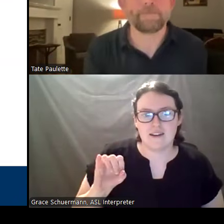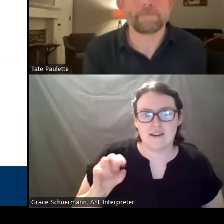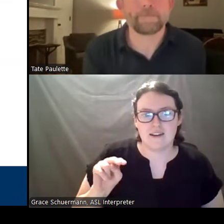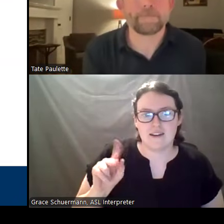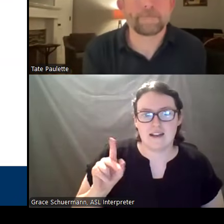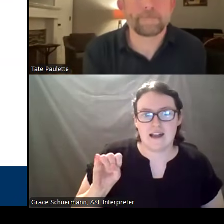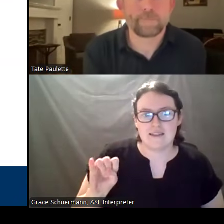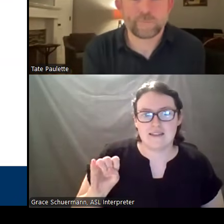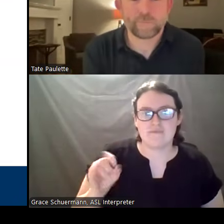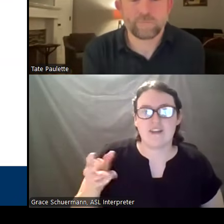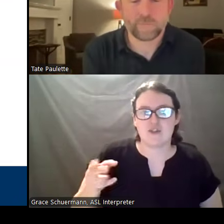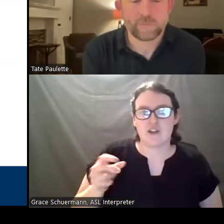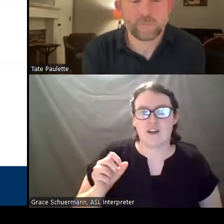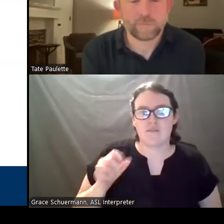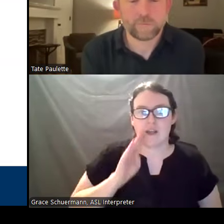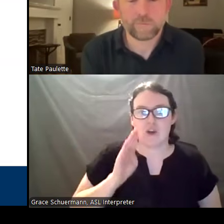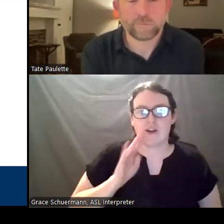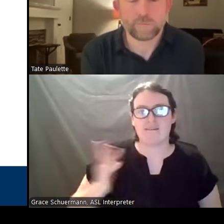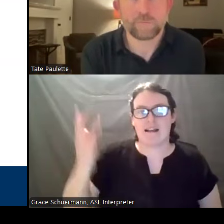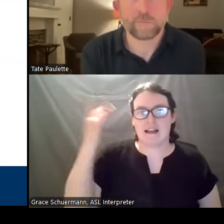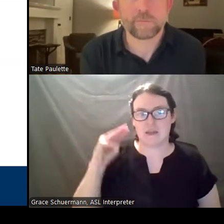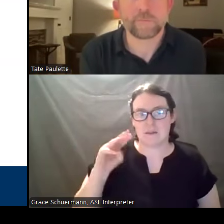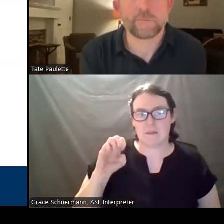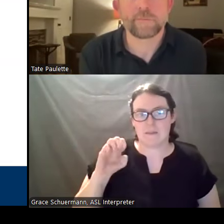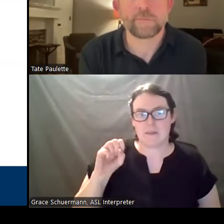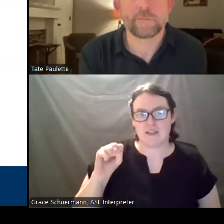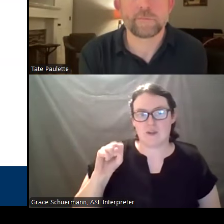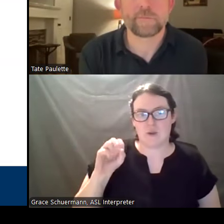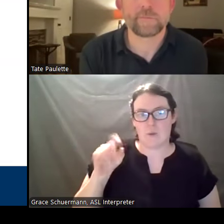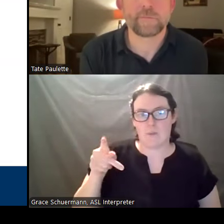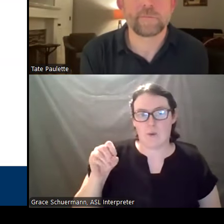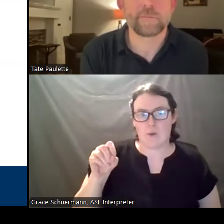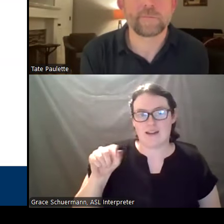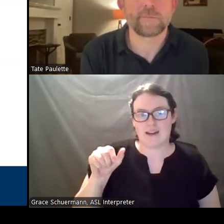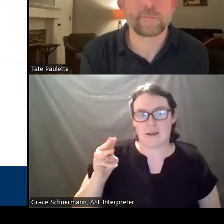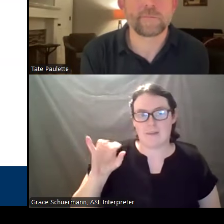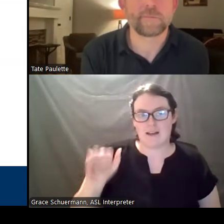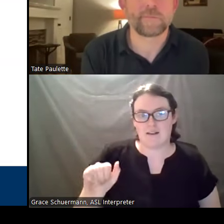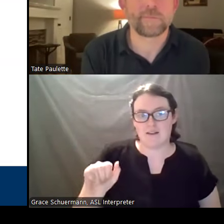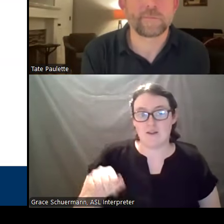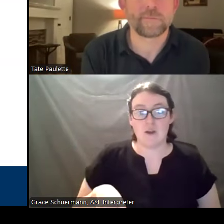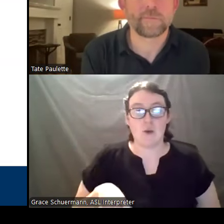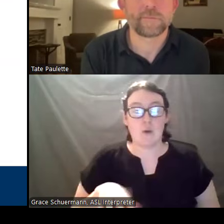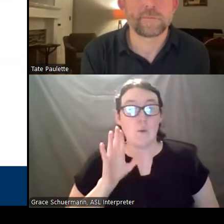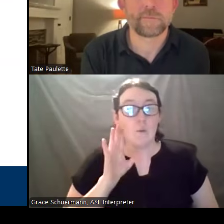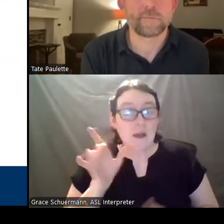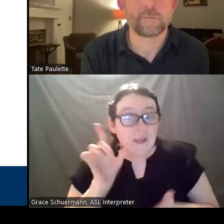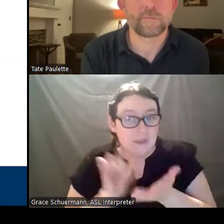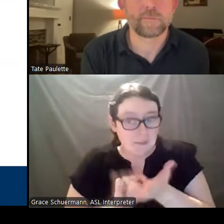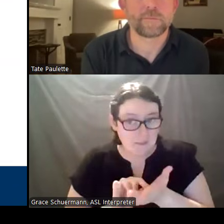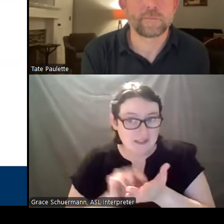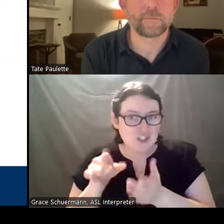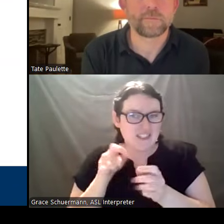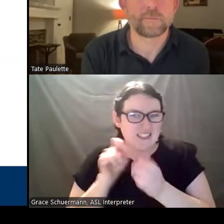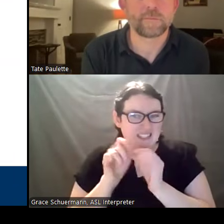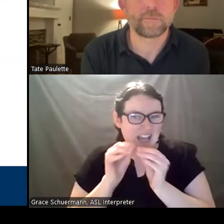in 2024. But also, I want to mark my excitement for a forthcoming volume of which he's the editor, titled Cultural